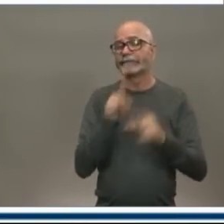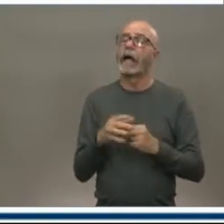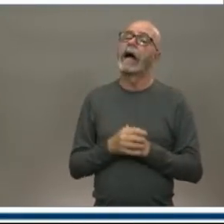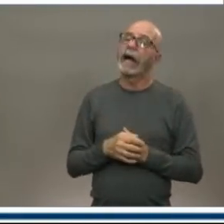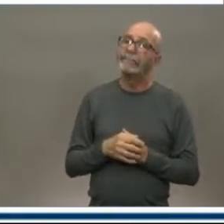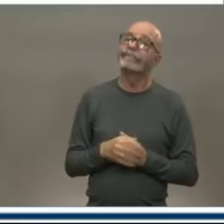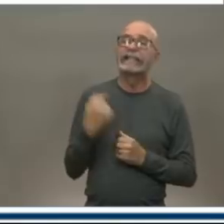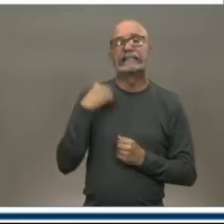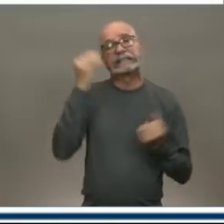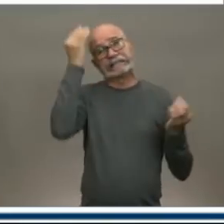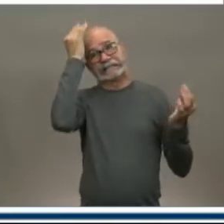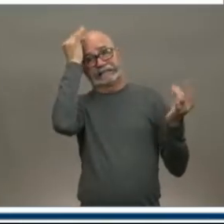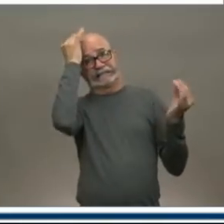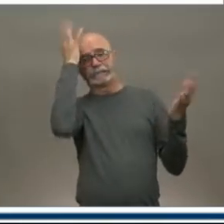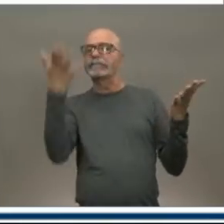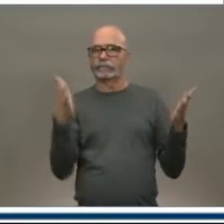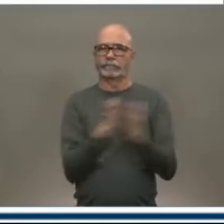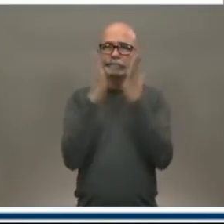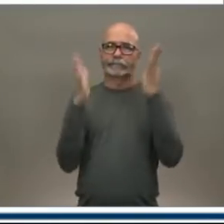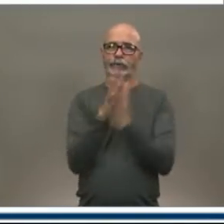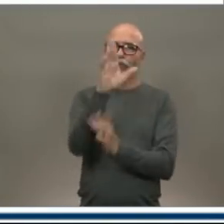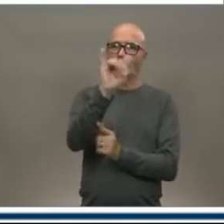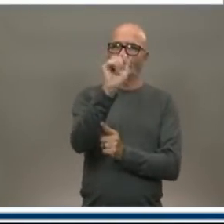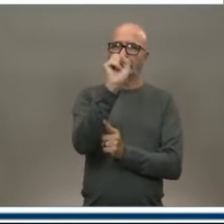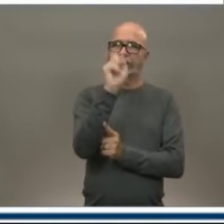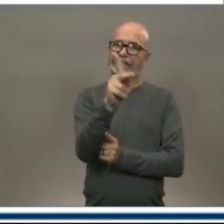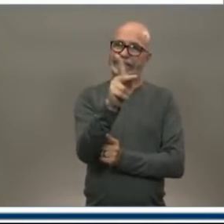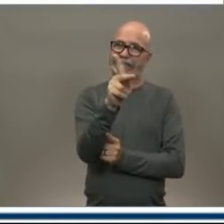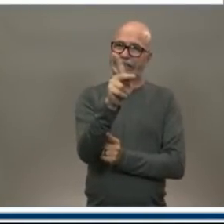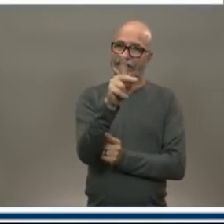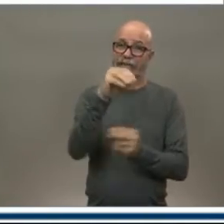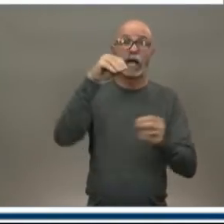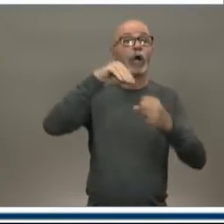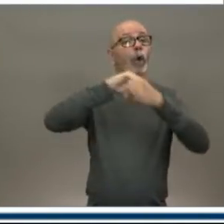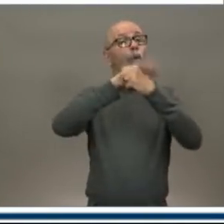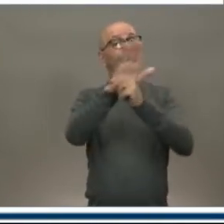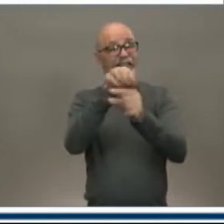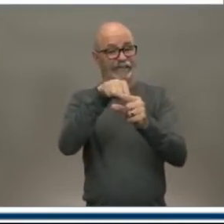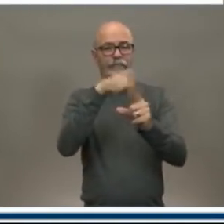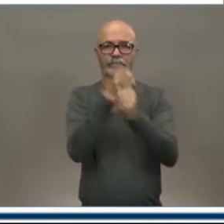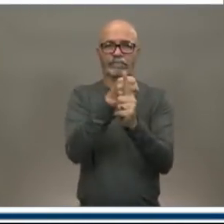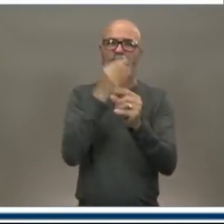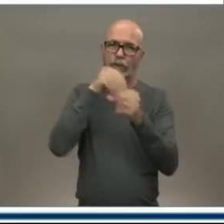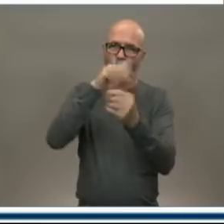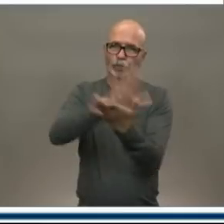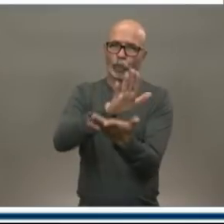now still remains very low. I would say that what we need to do is to really